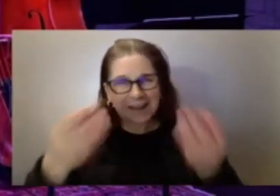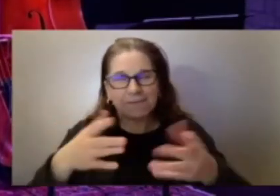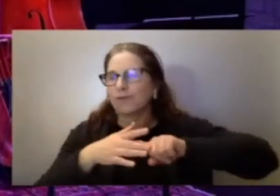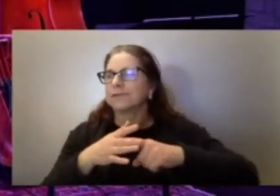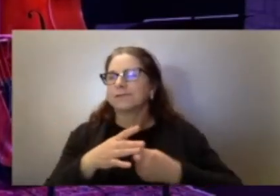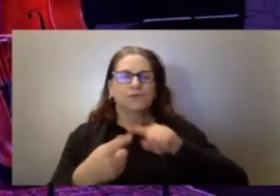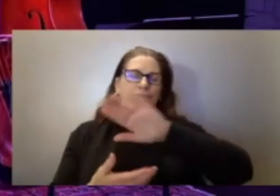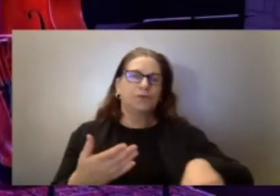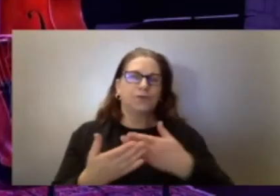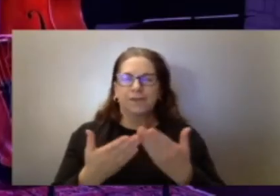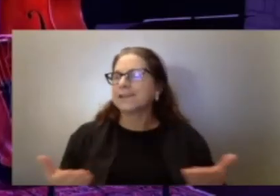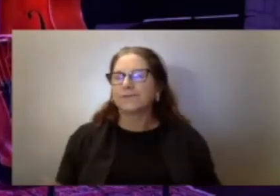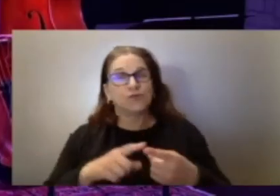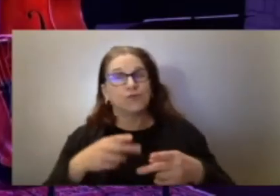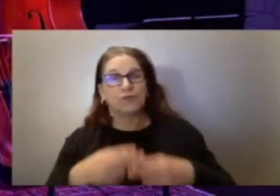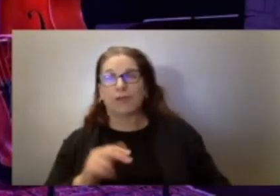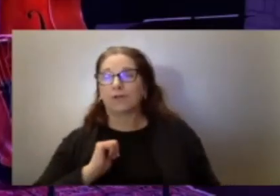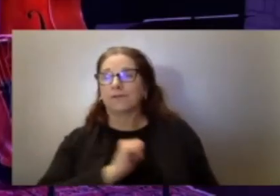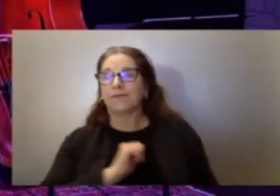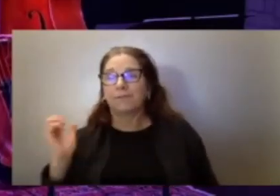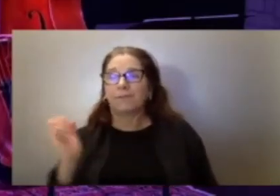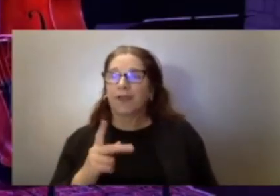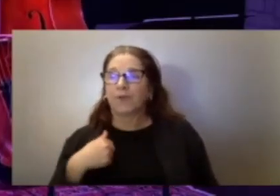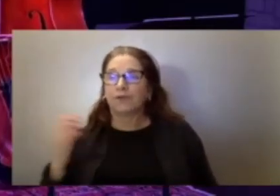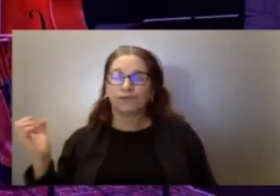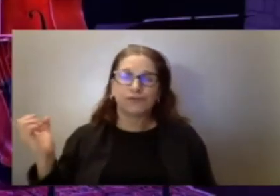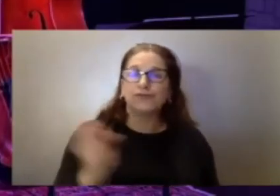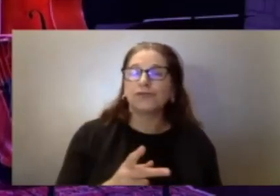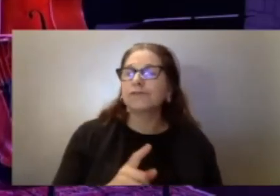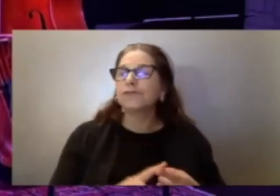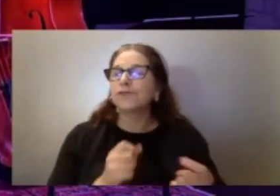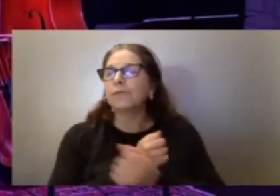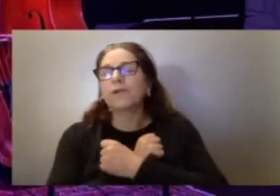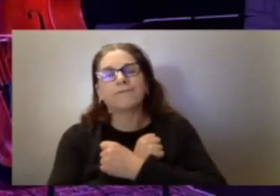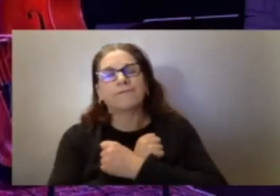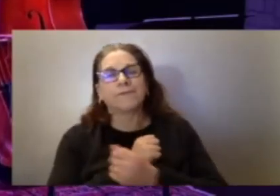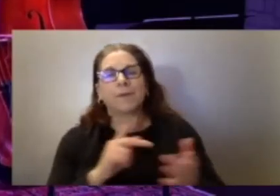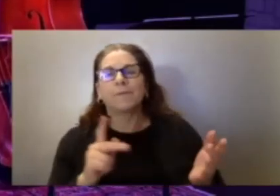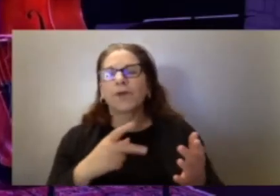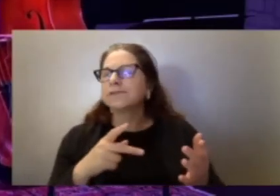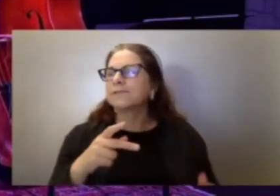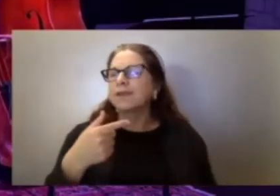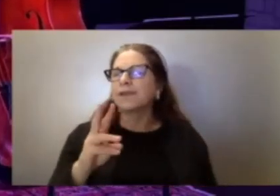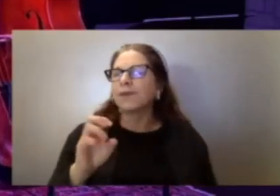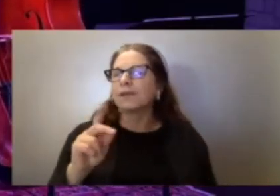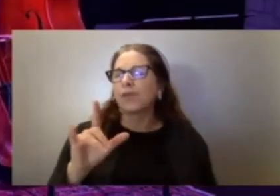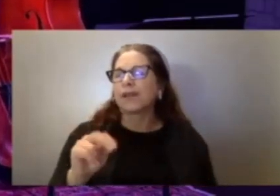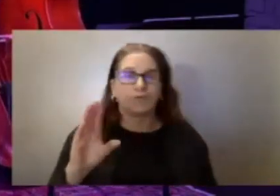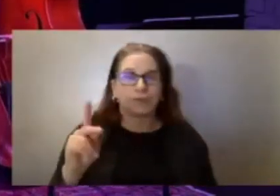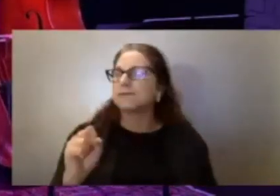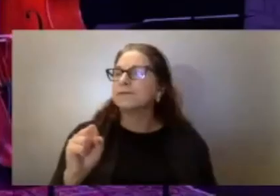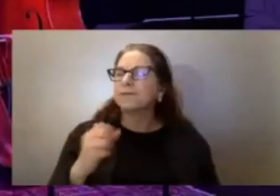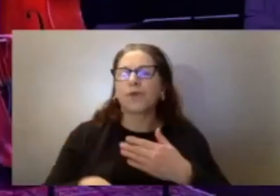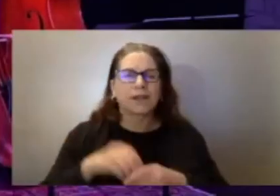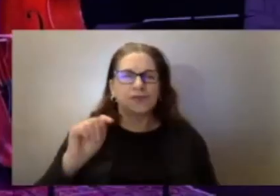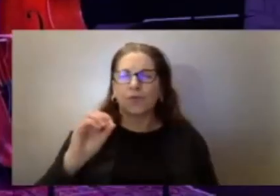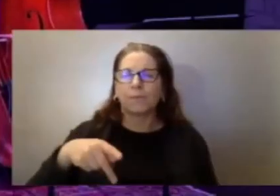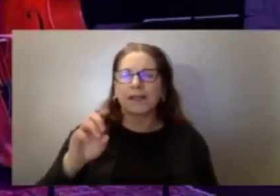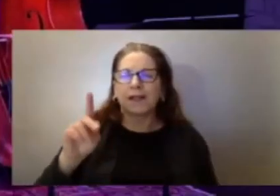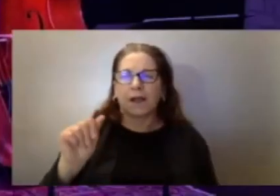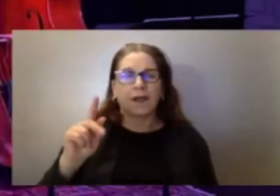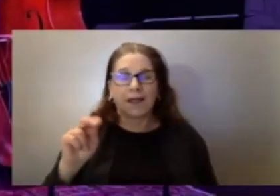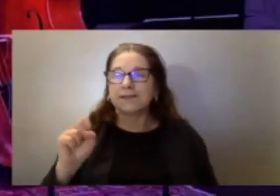all things. To call ourselves back, we return to the beloved poet Gwendolyn Brooks, born in Topeka,